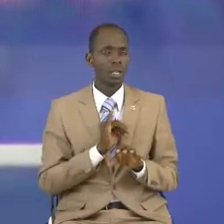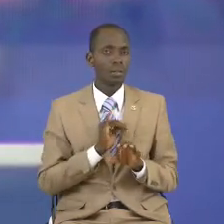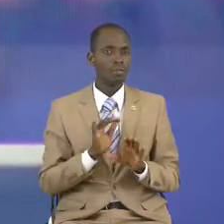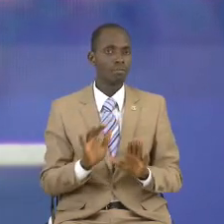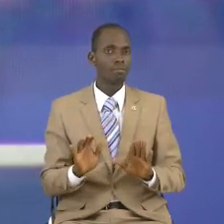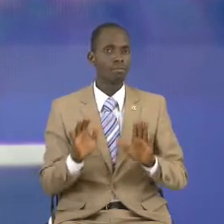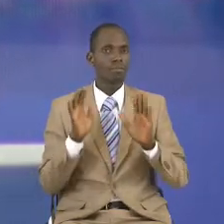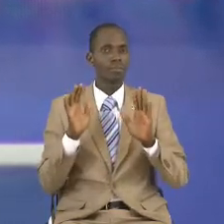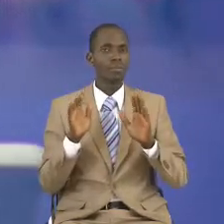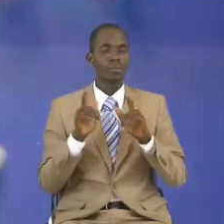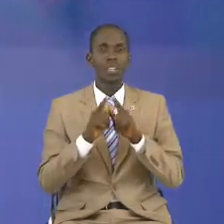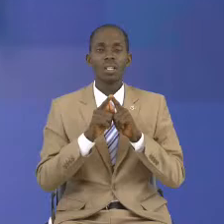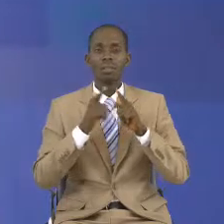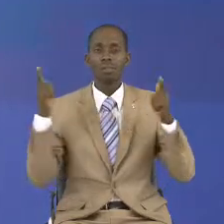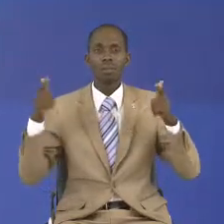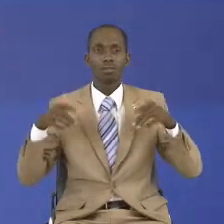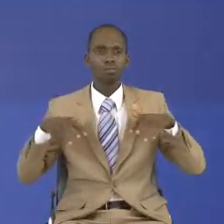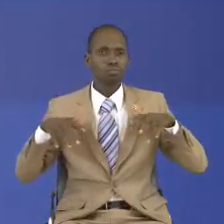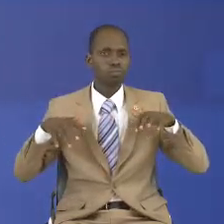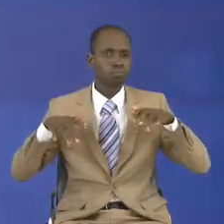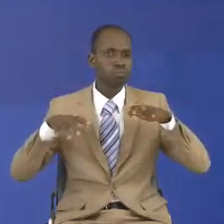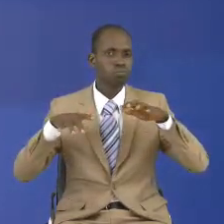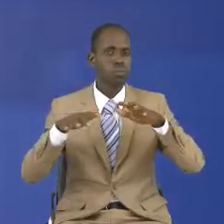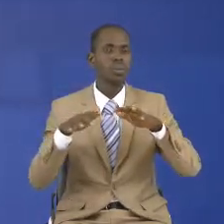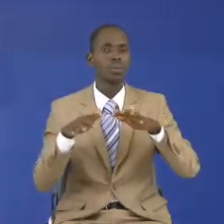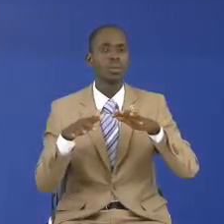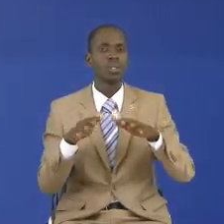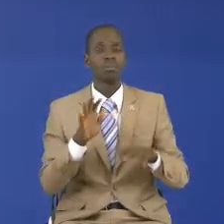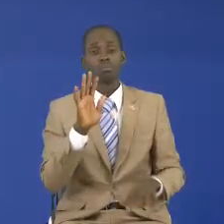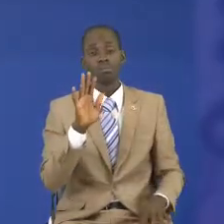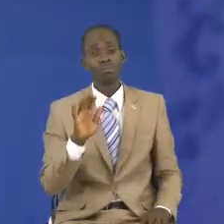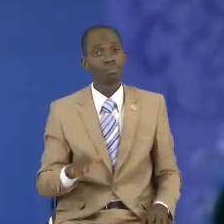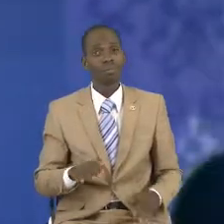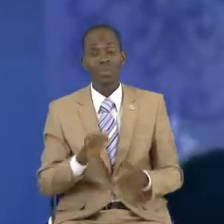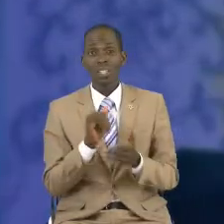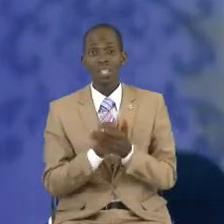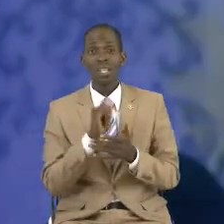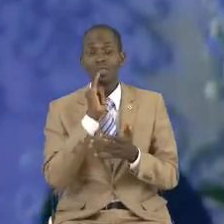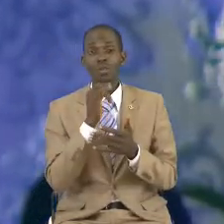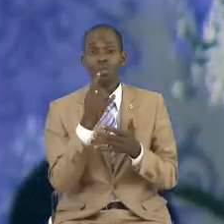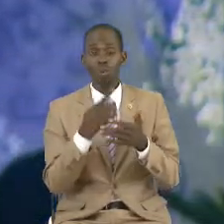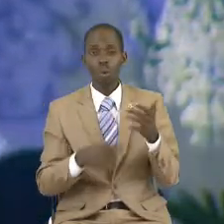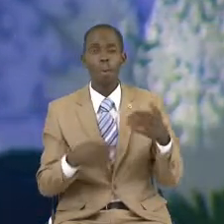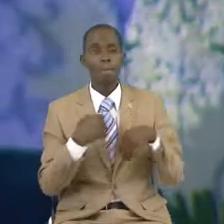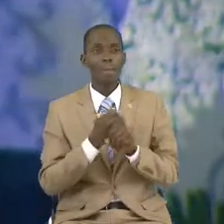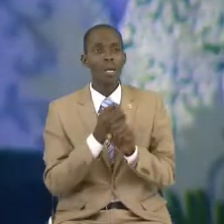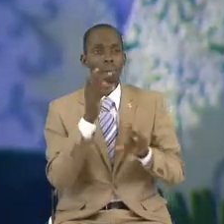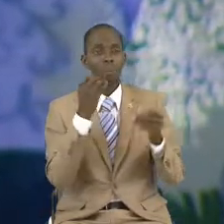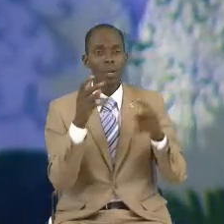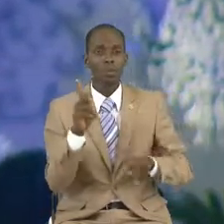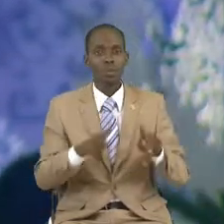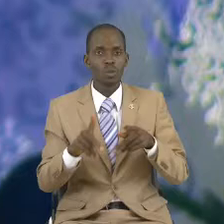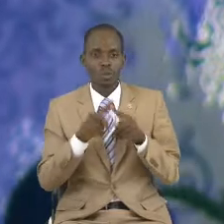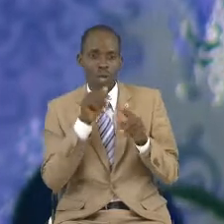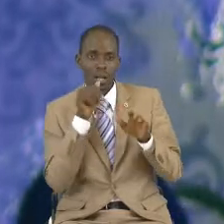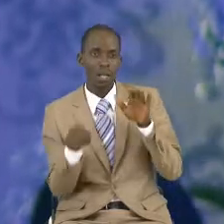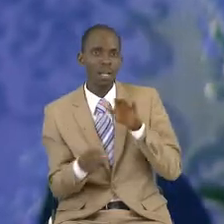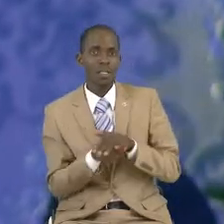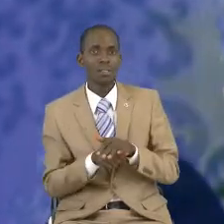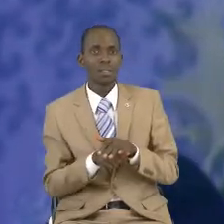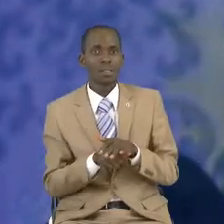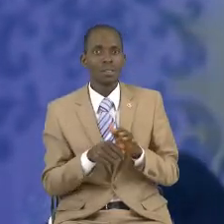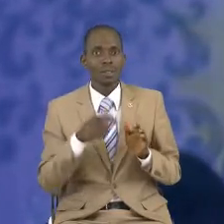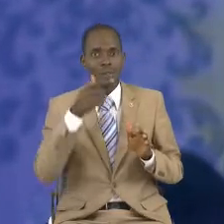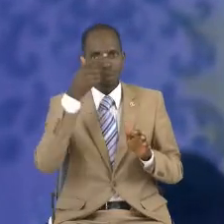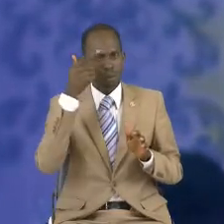multitude he said that's something that makes people to cover up do i fear my